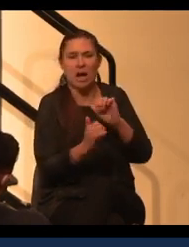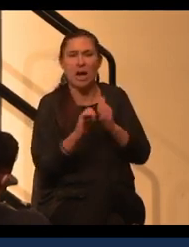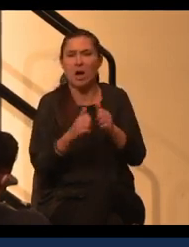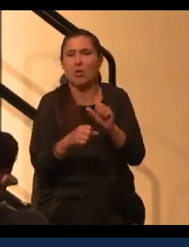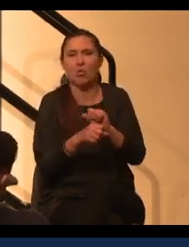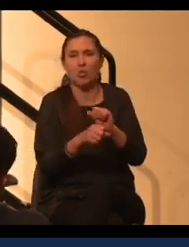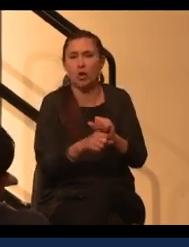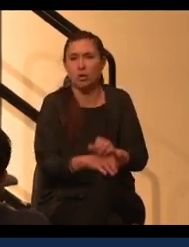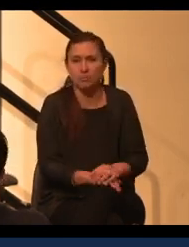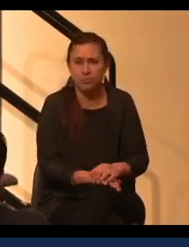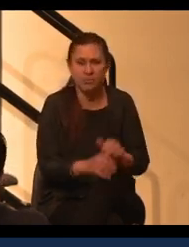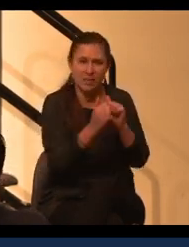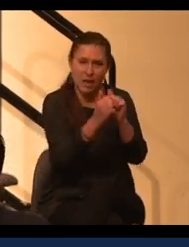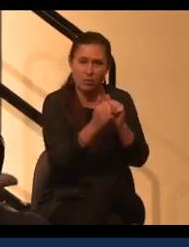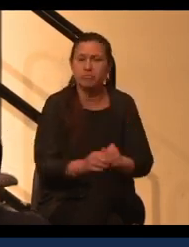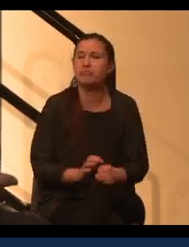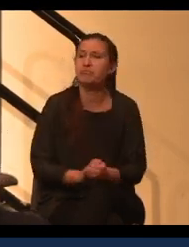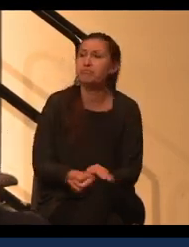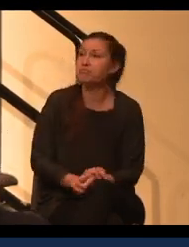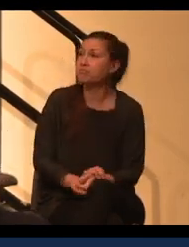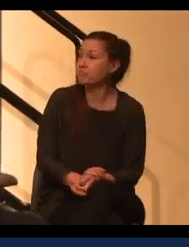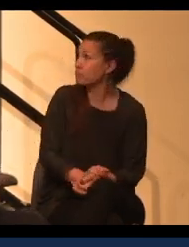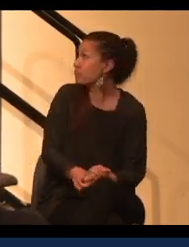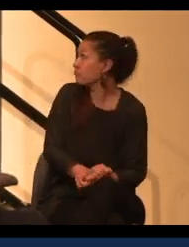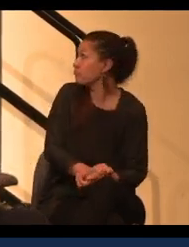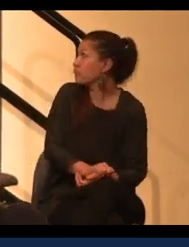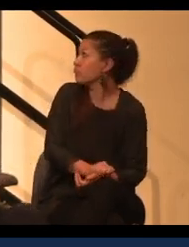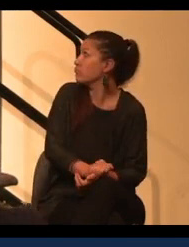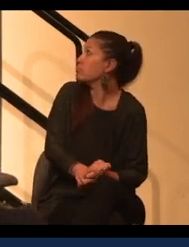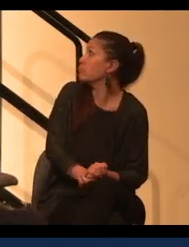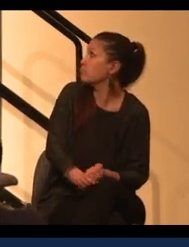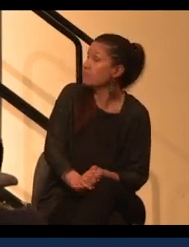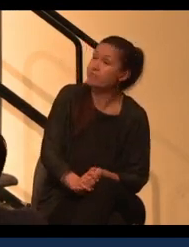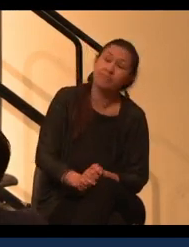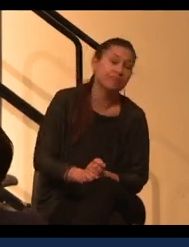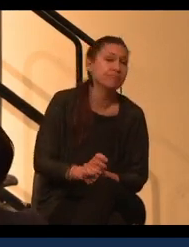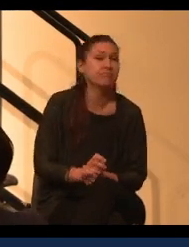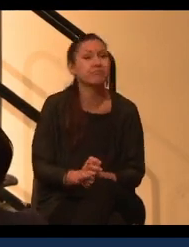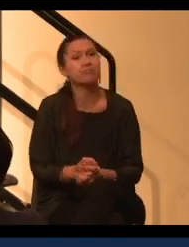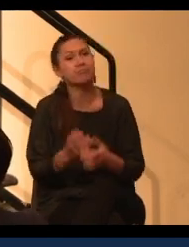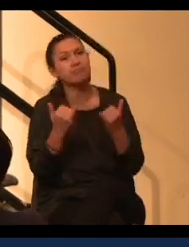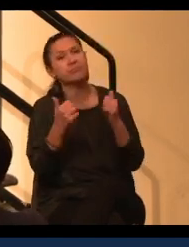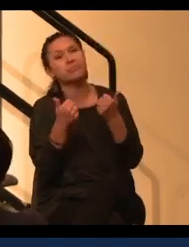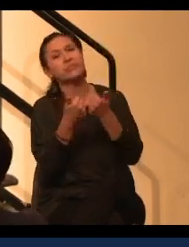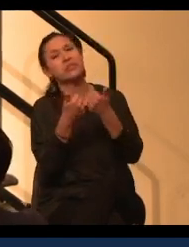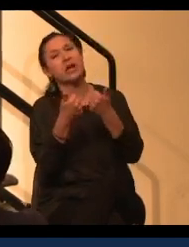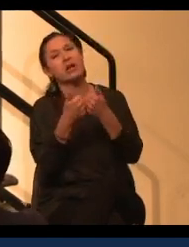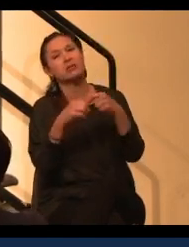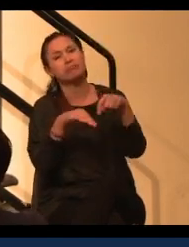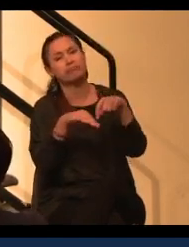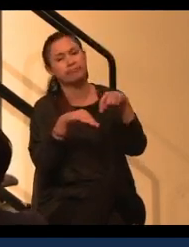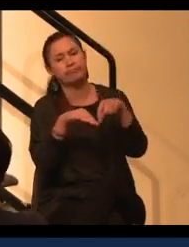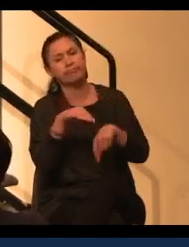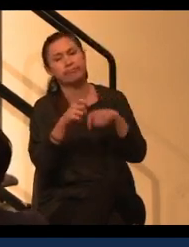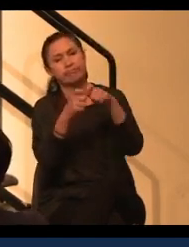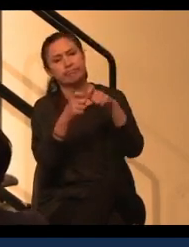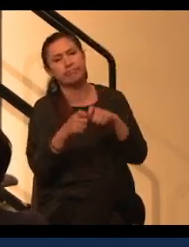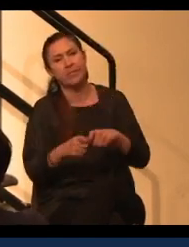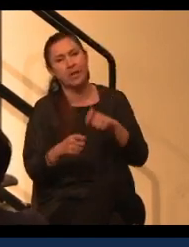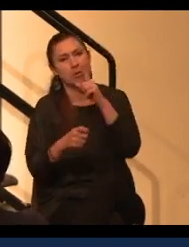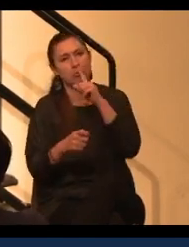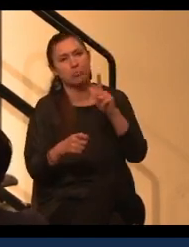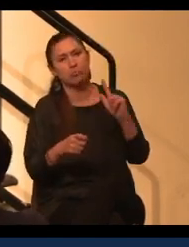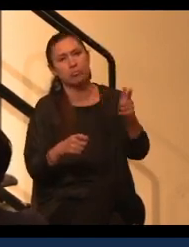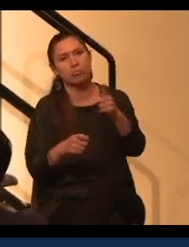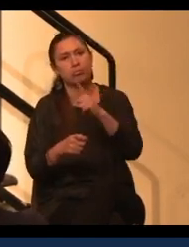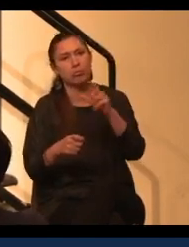So let's go hone down a little bit more and talk about the challenges for international students. I mean, I think if we were to go around this room, you can name them all. I'm